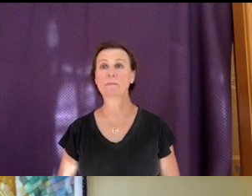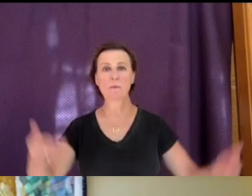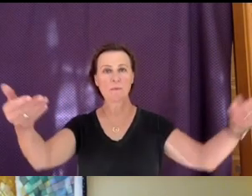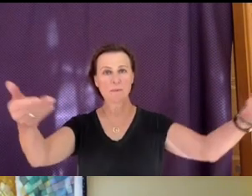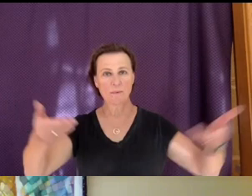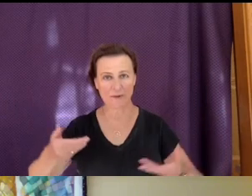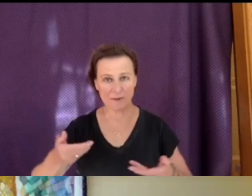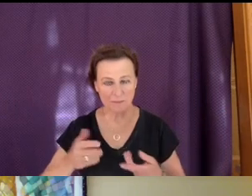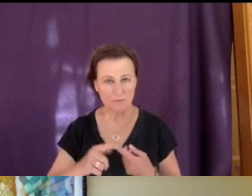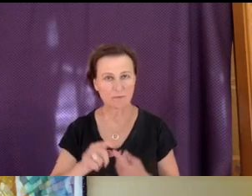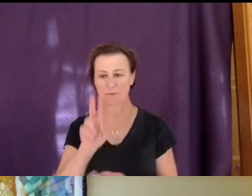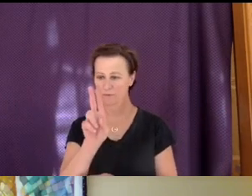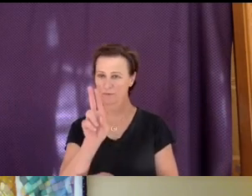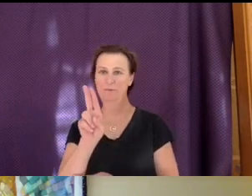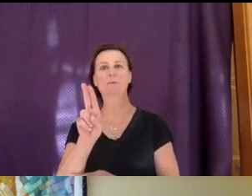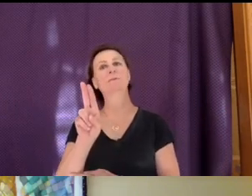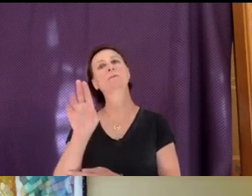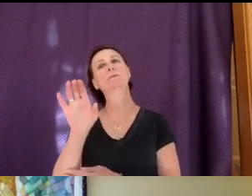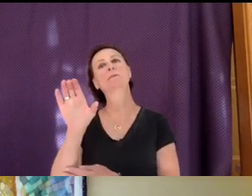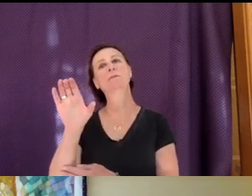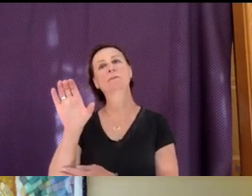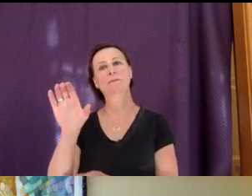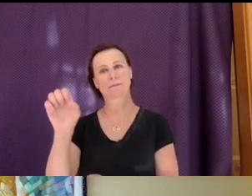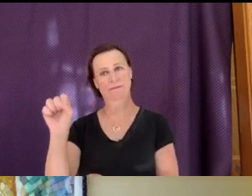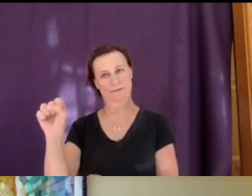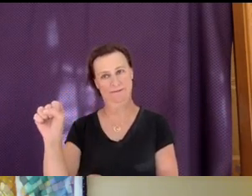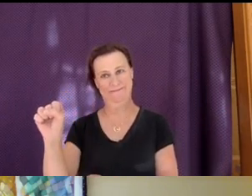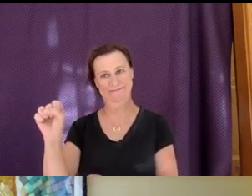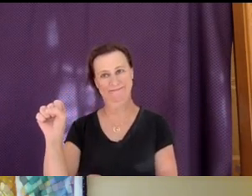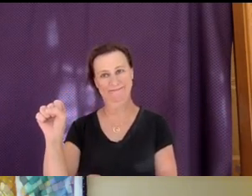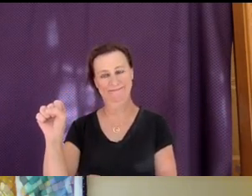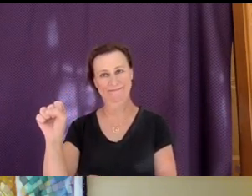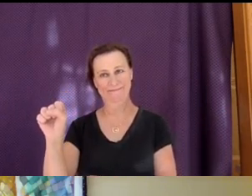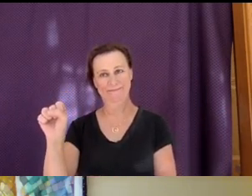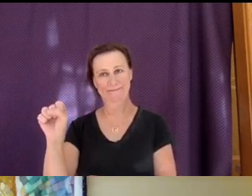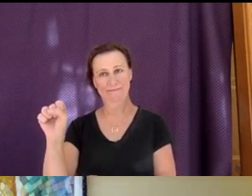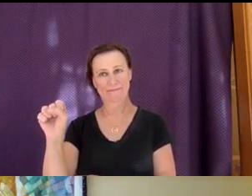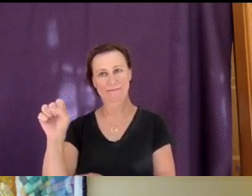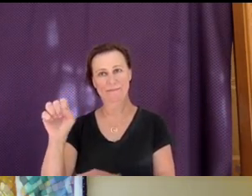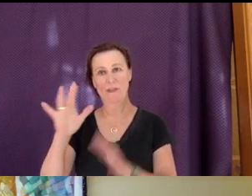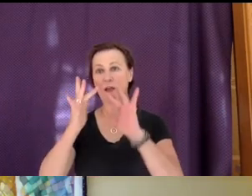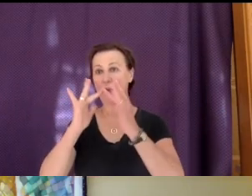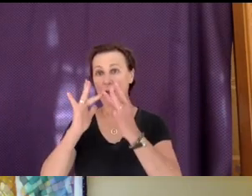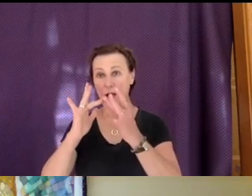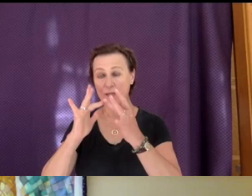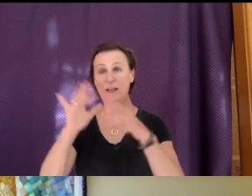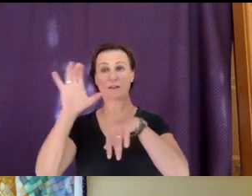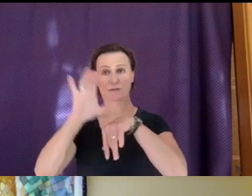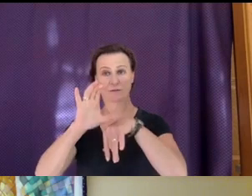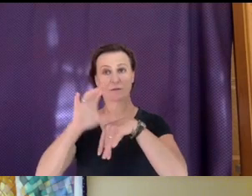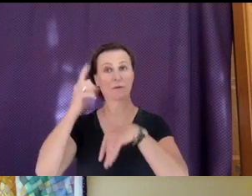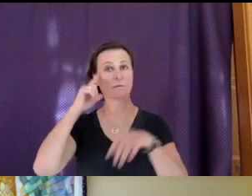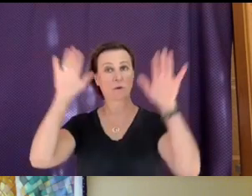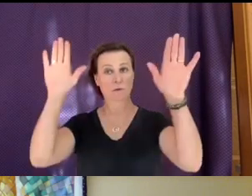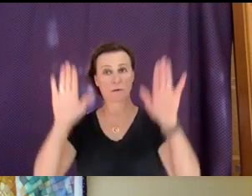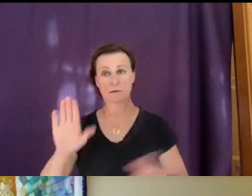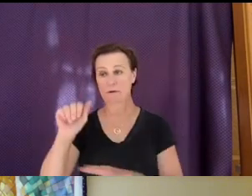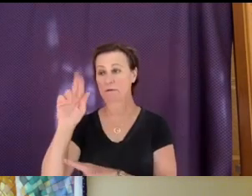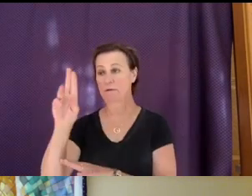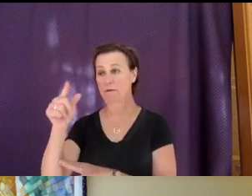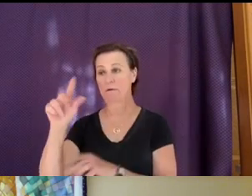Welcome to the Unitarian Universalist Congregation of Salem online service for Sunday, August